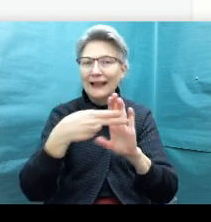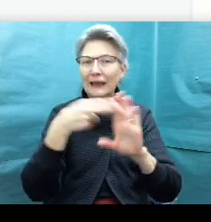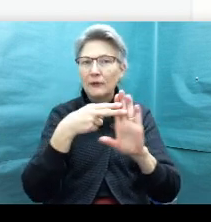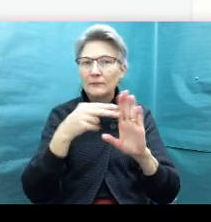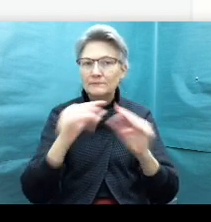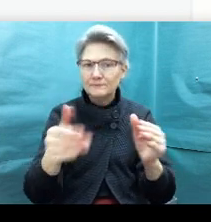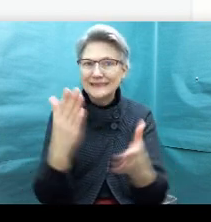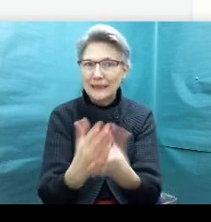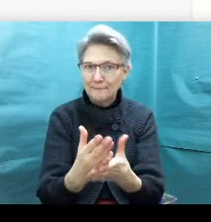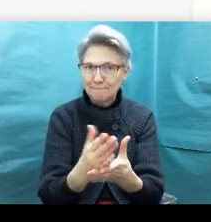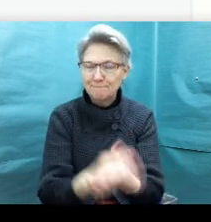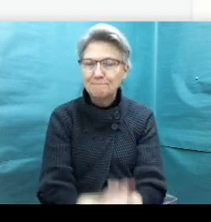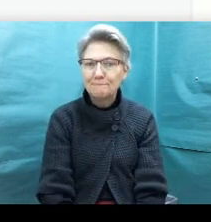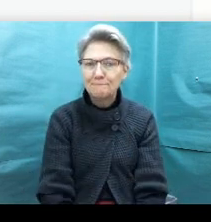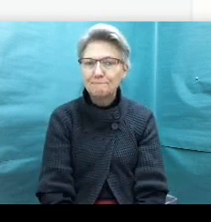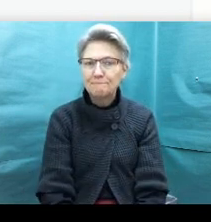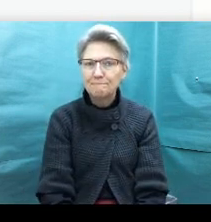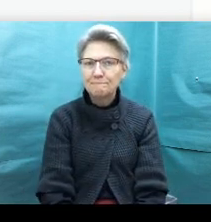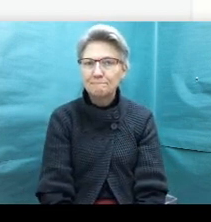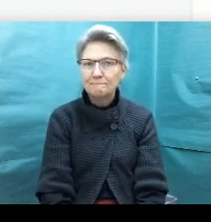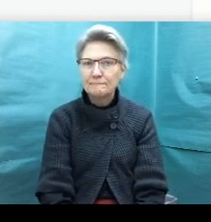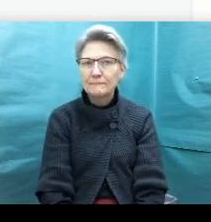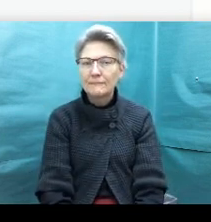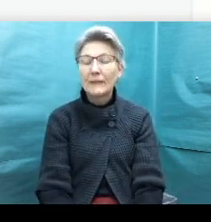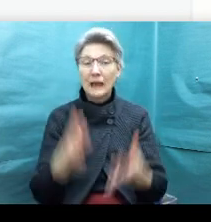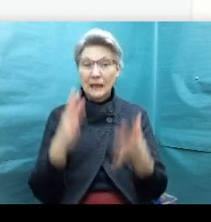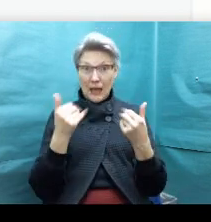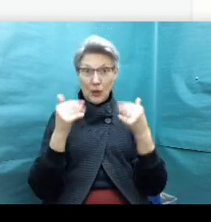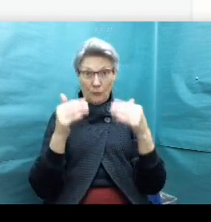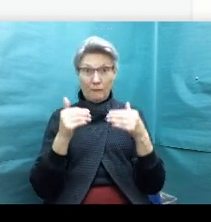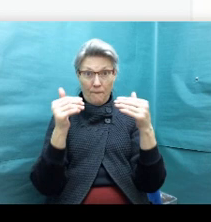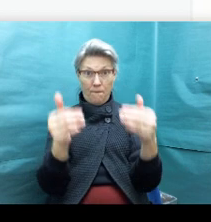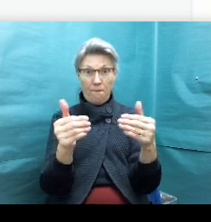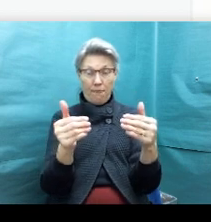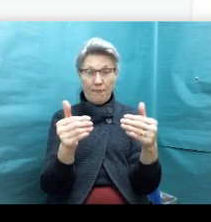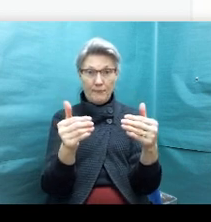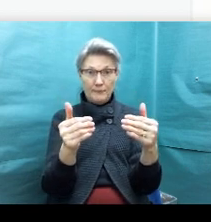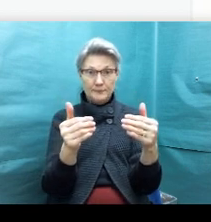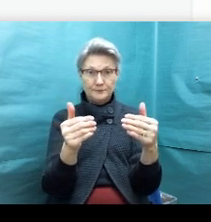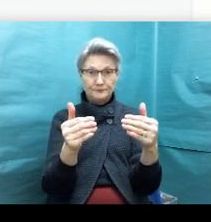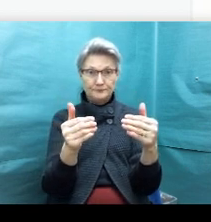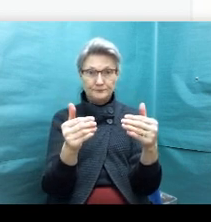those. We're now going to move on